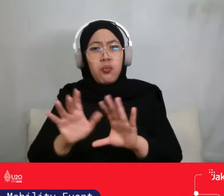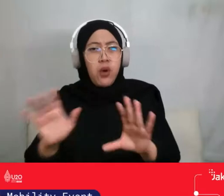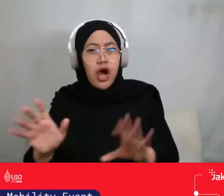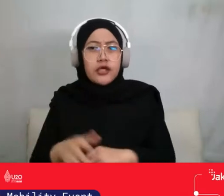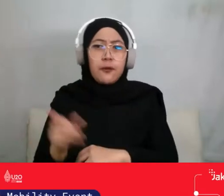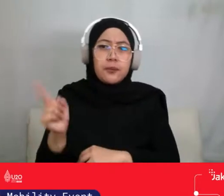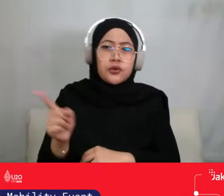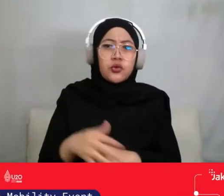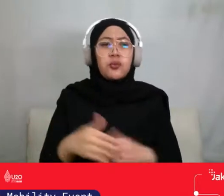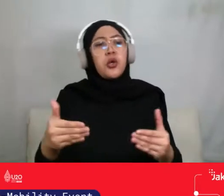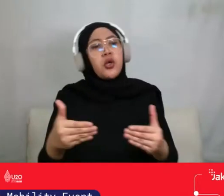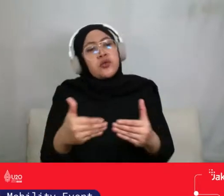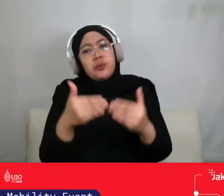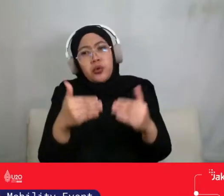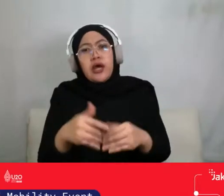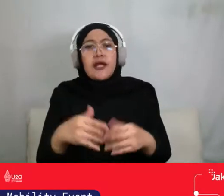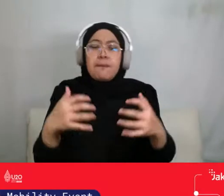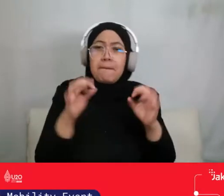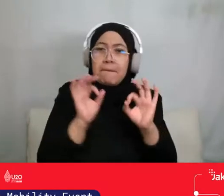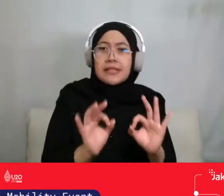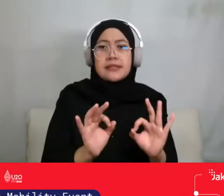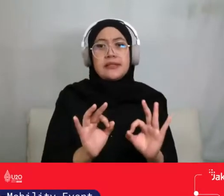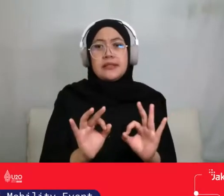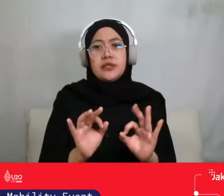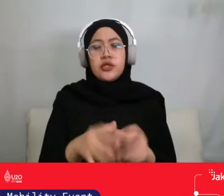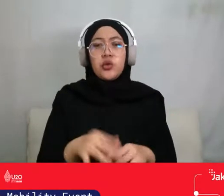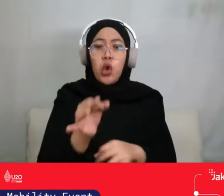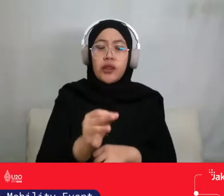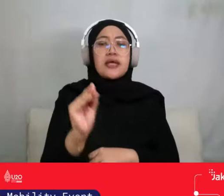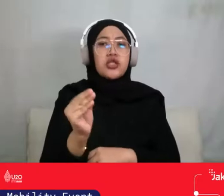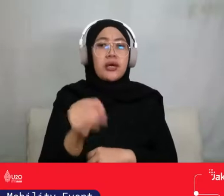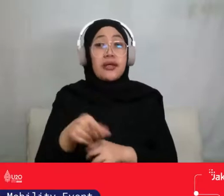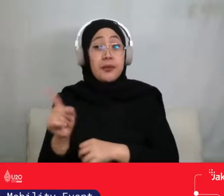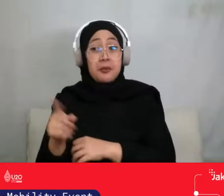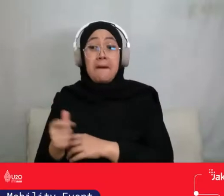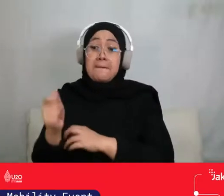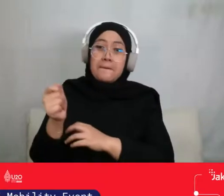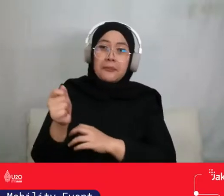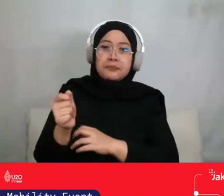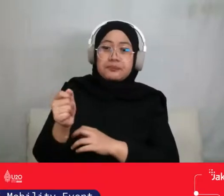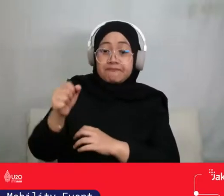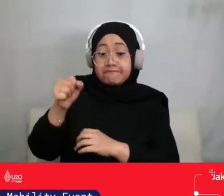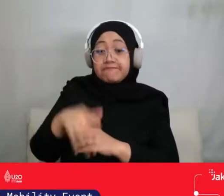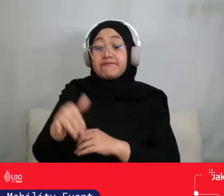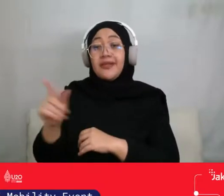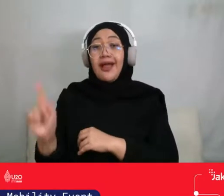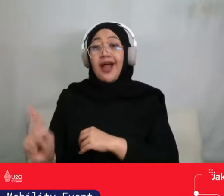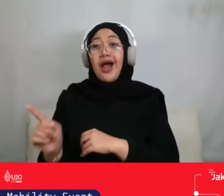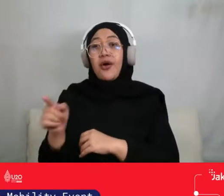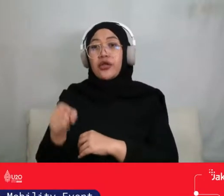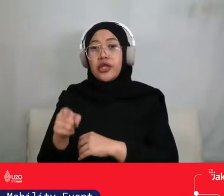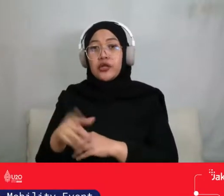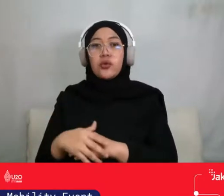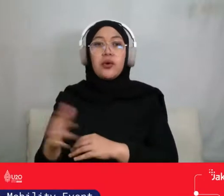be used. The cost of the buses remain higher than the conventional gasoline buses. So we definitely need